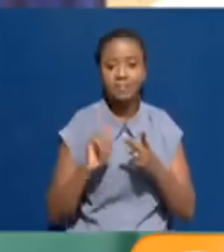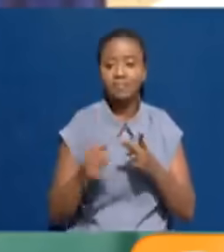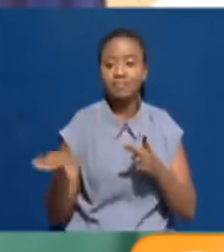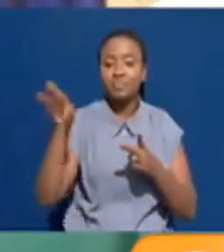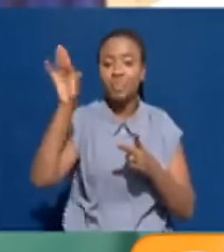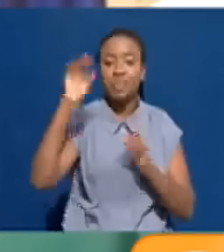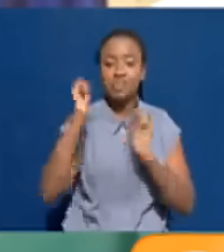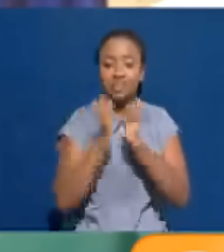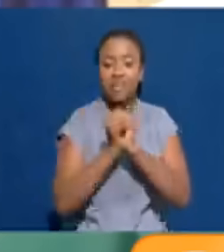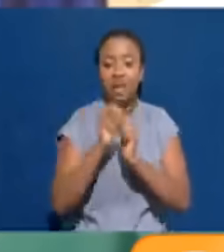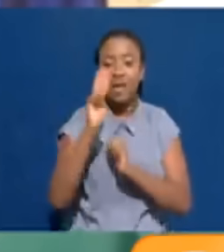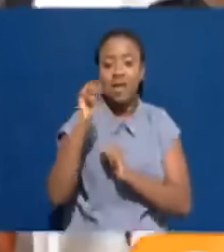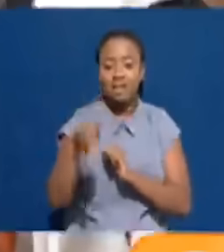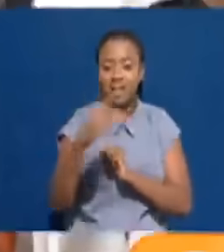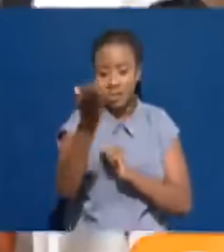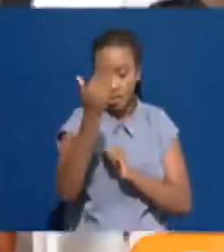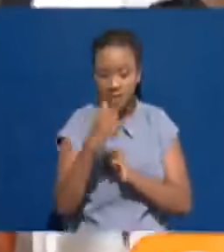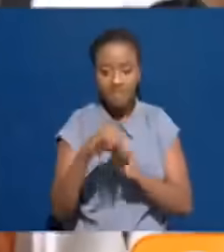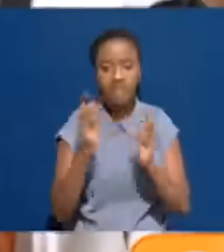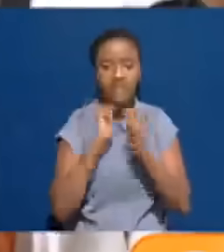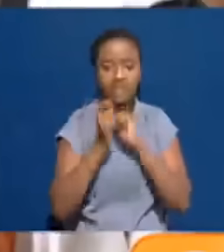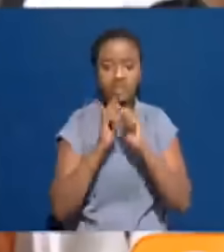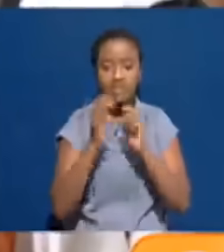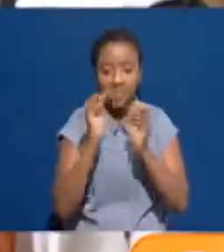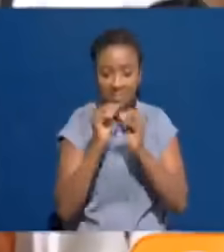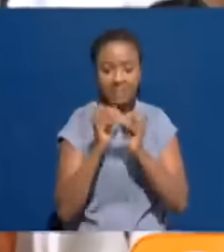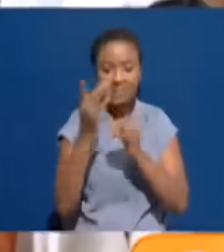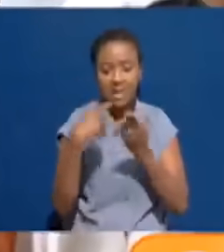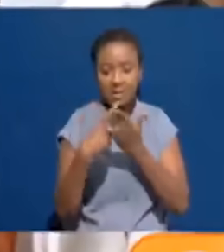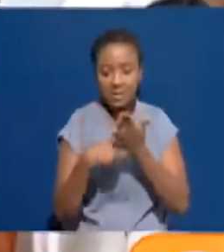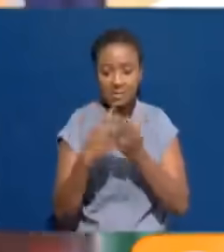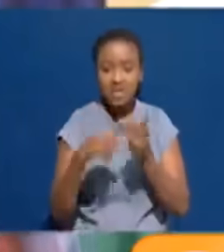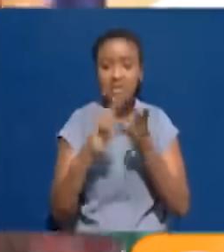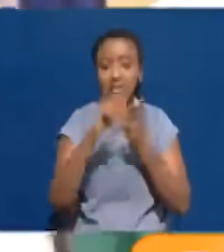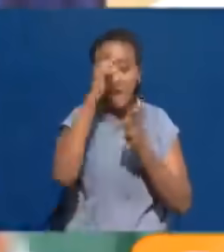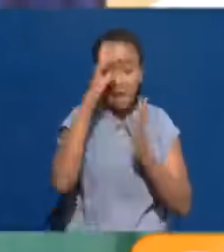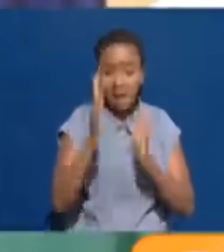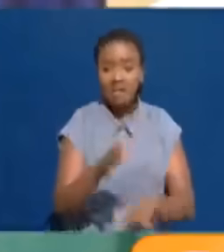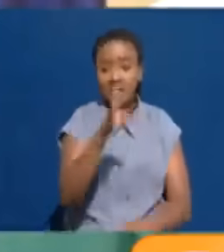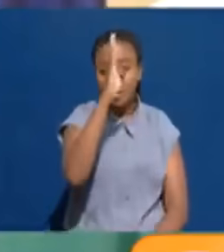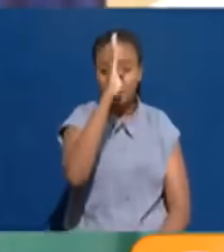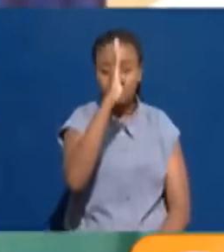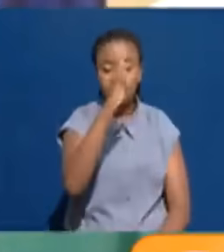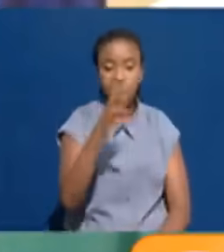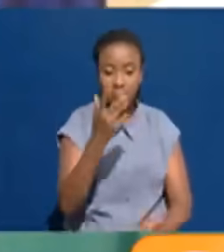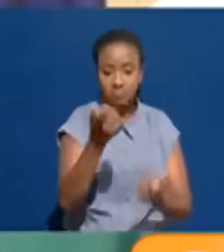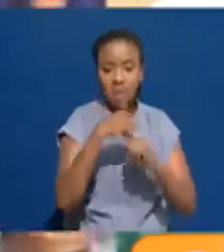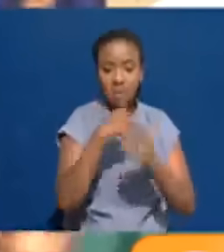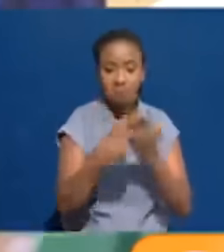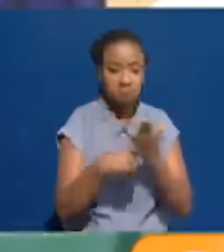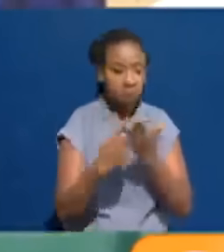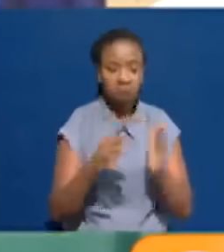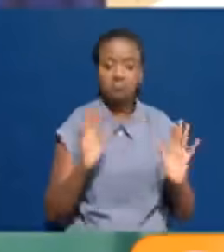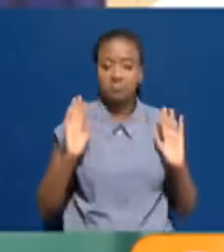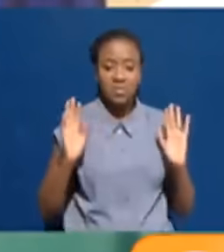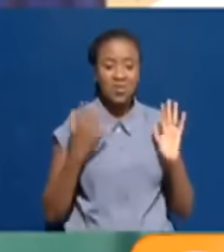MPs waingie saa nne. Governor ingie saa sita. We cannot let Kiambu go to the dogs. We